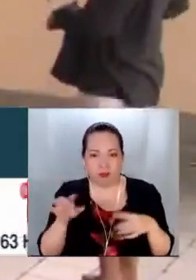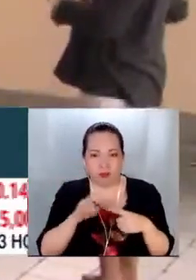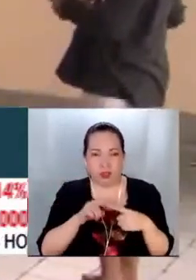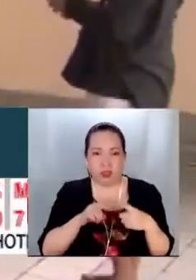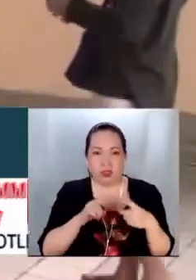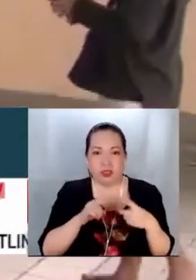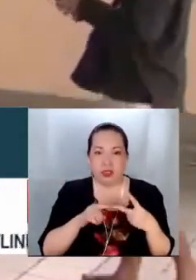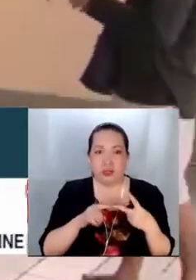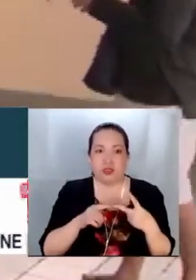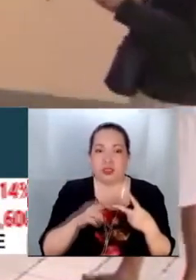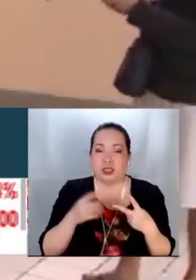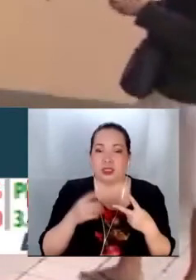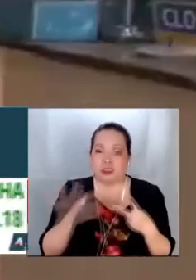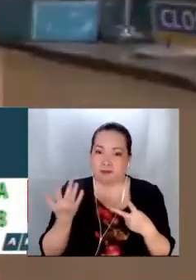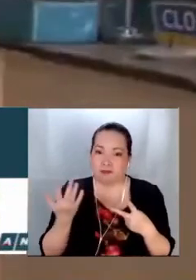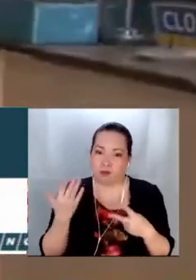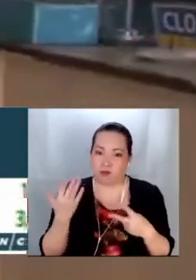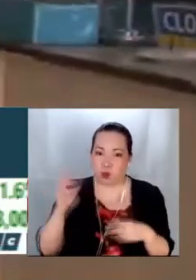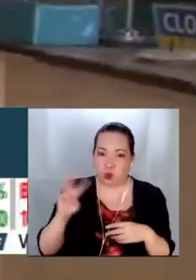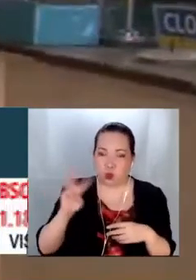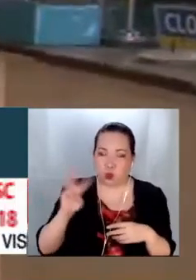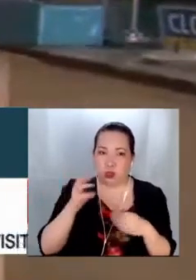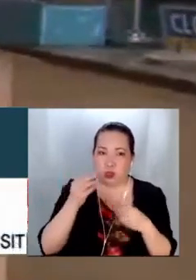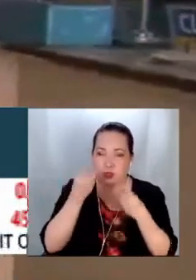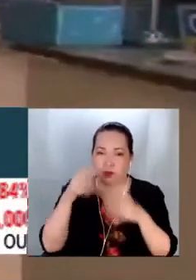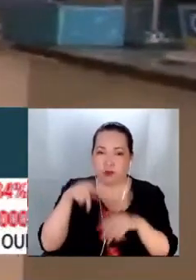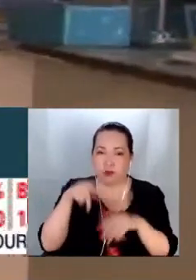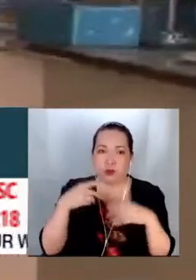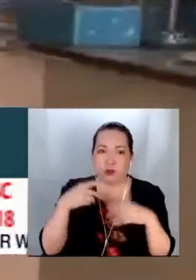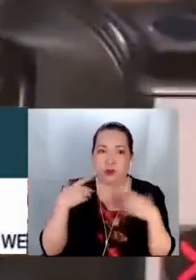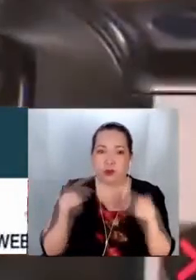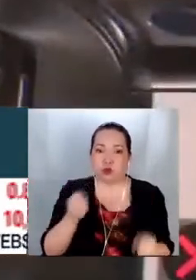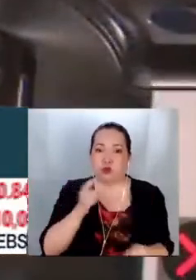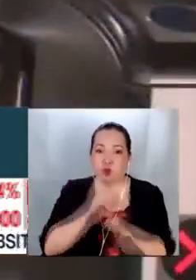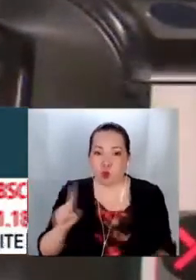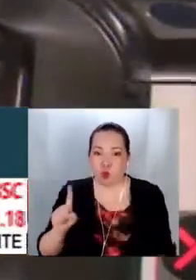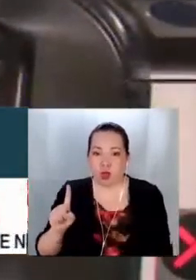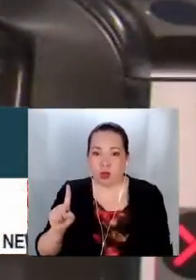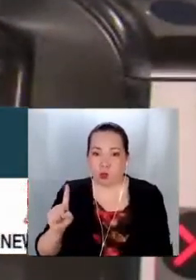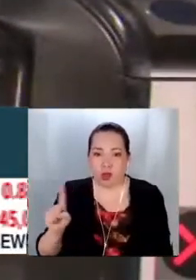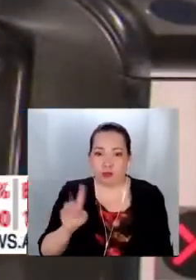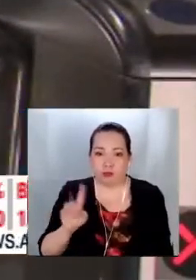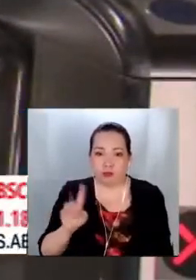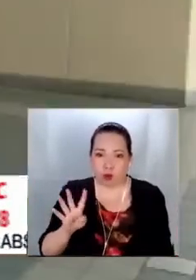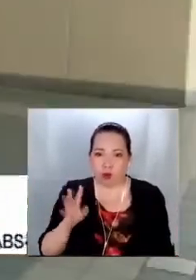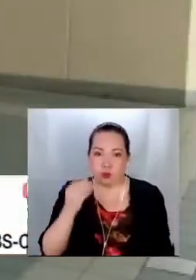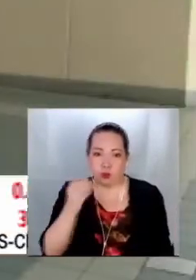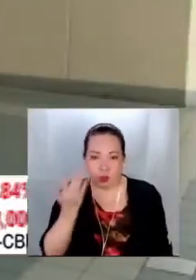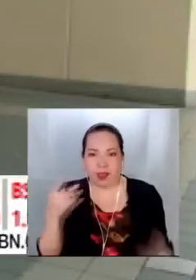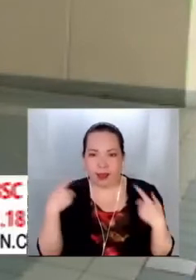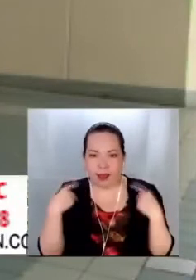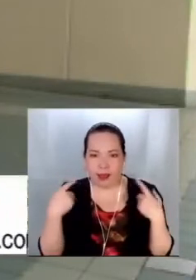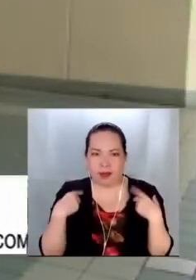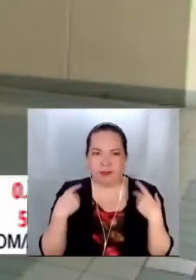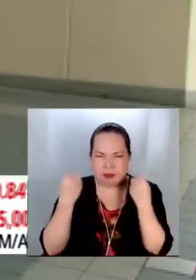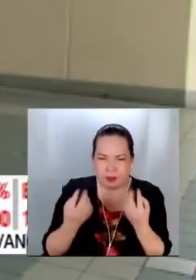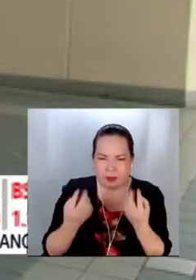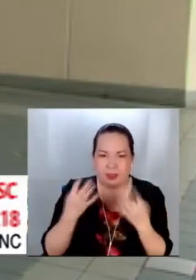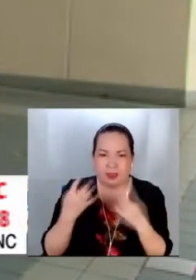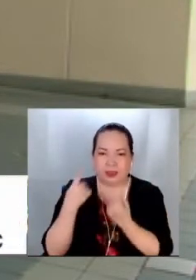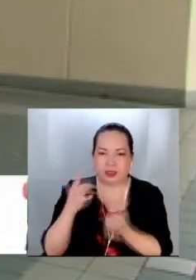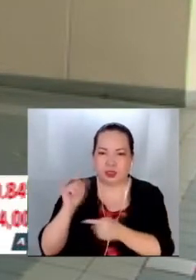the Philippine Health Department announced 114 additional COVID-19 deaths, the most since January